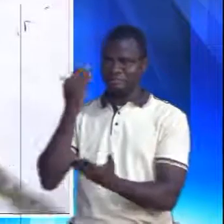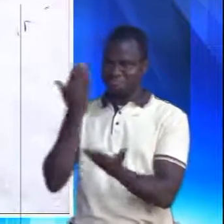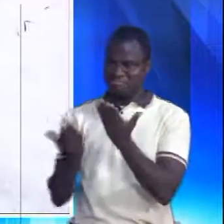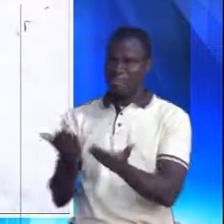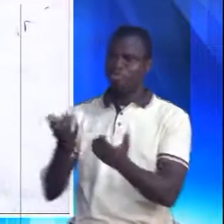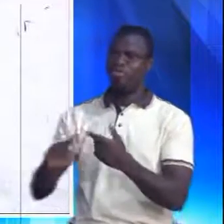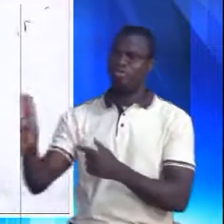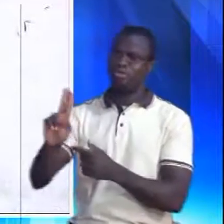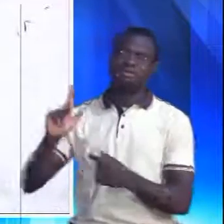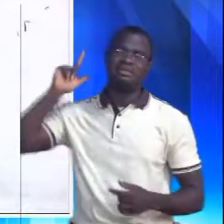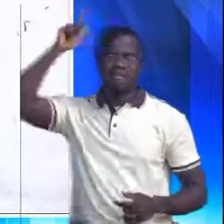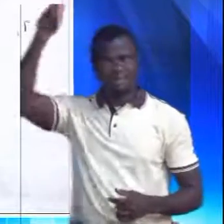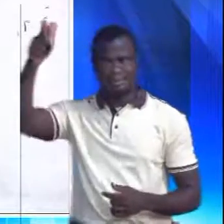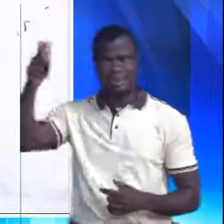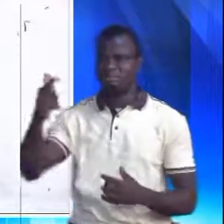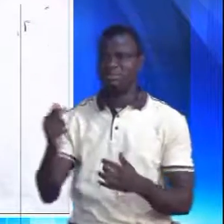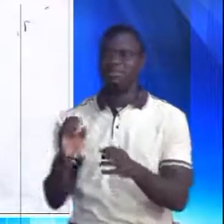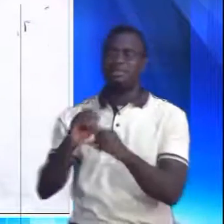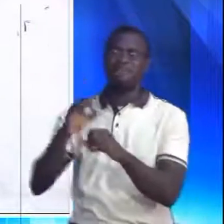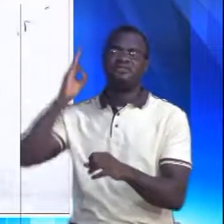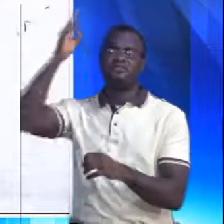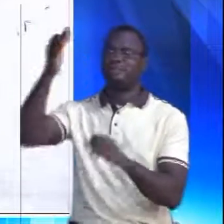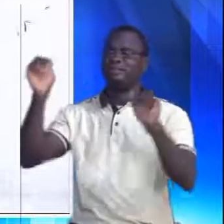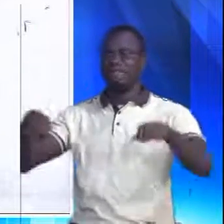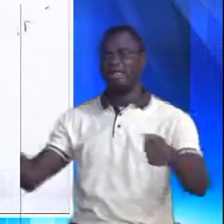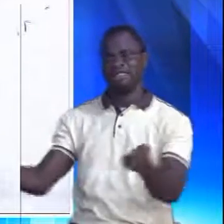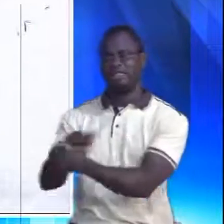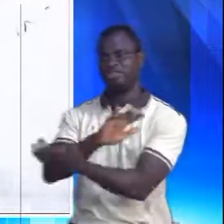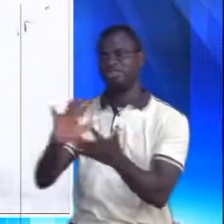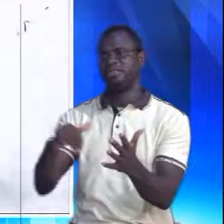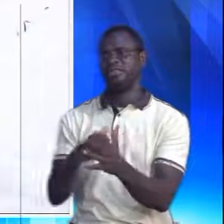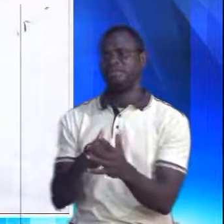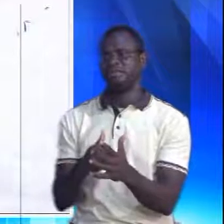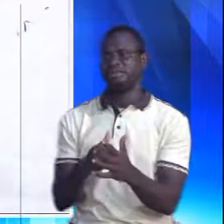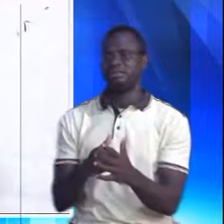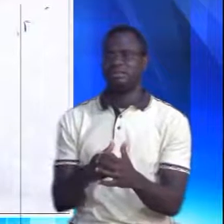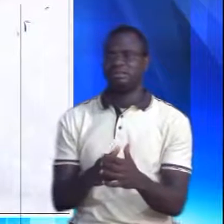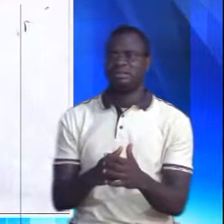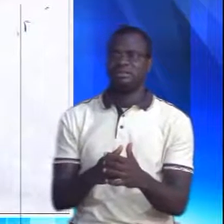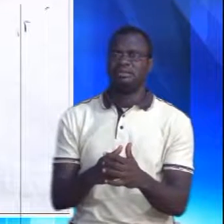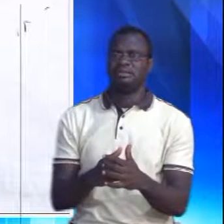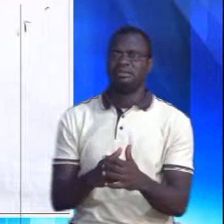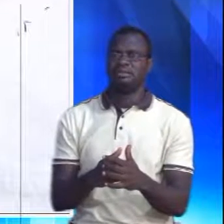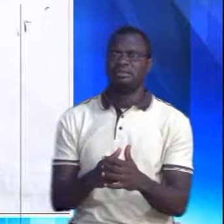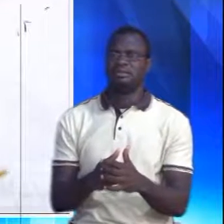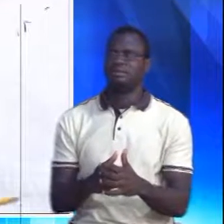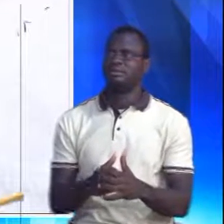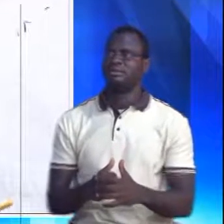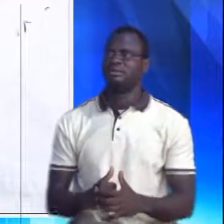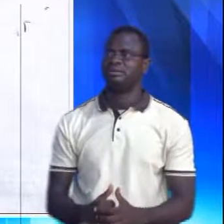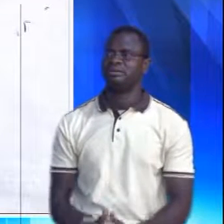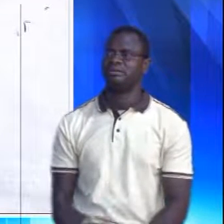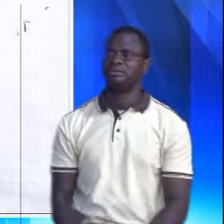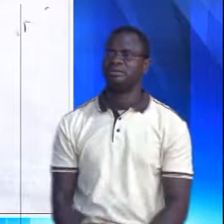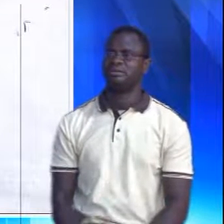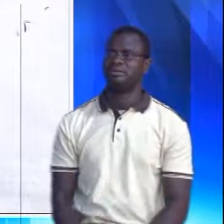ordinary passage. And your house is very close. Then because of development that is coming up, government decided to dualize the